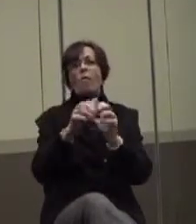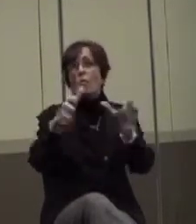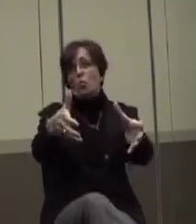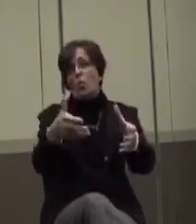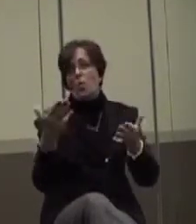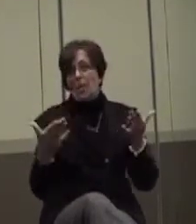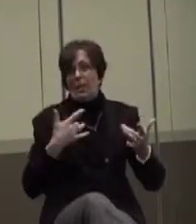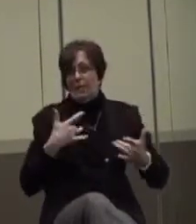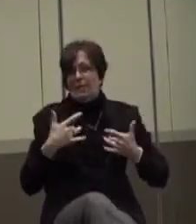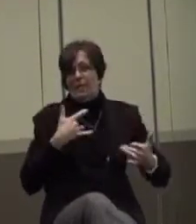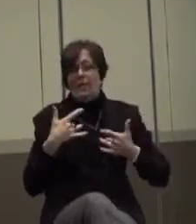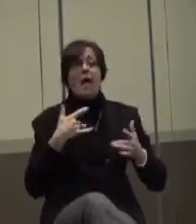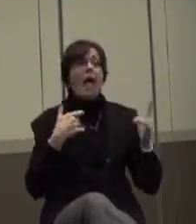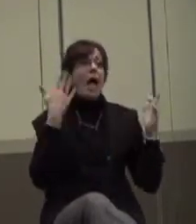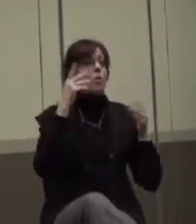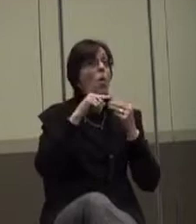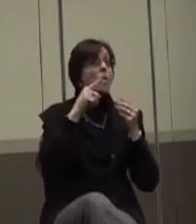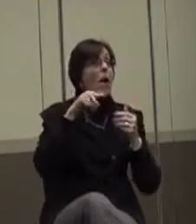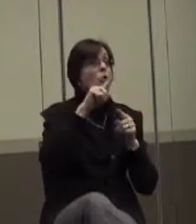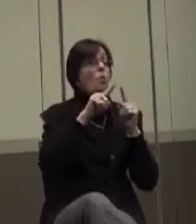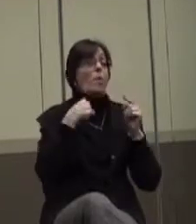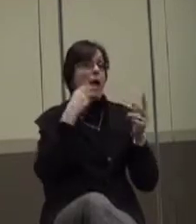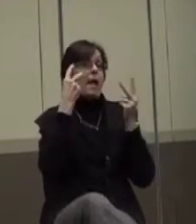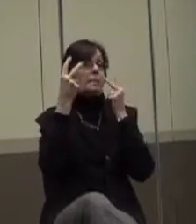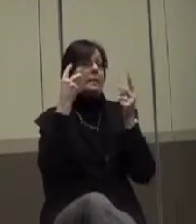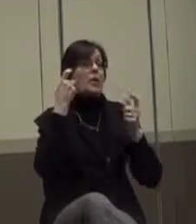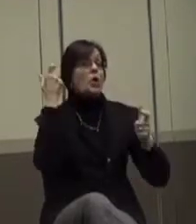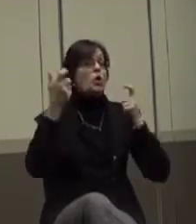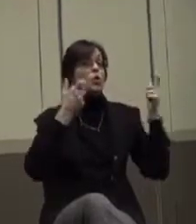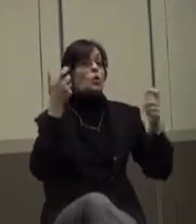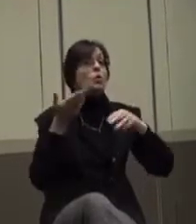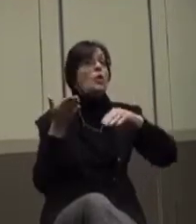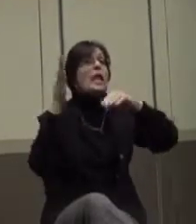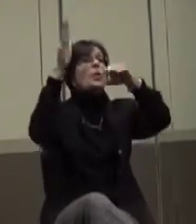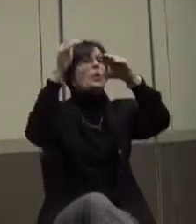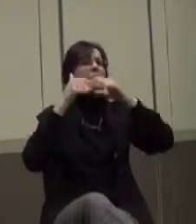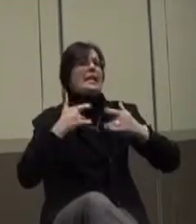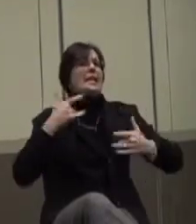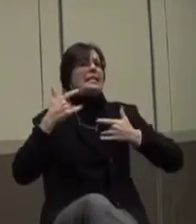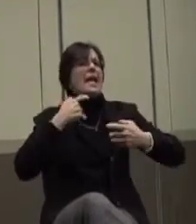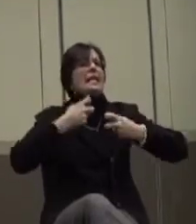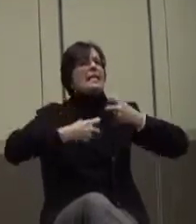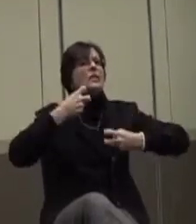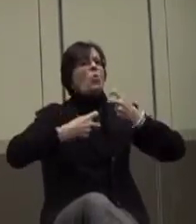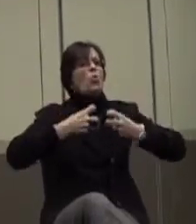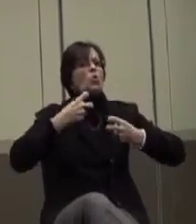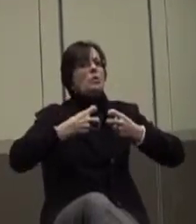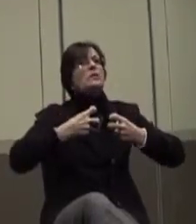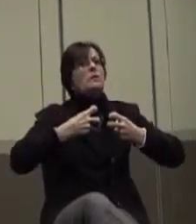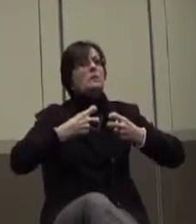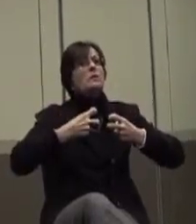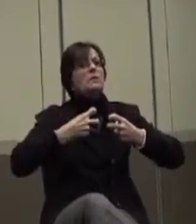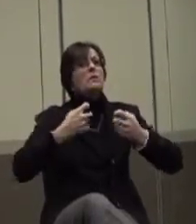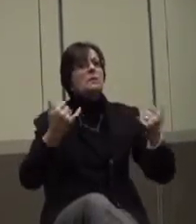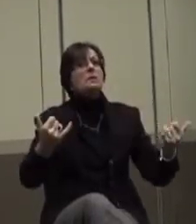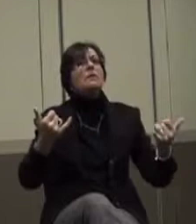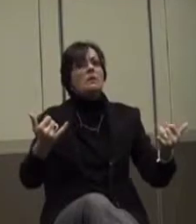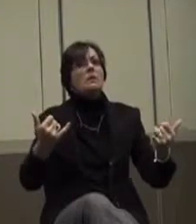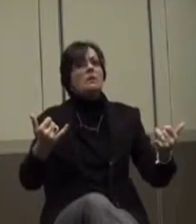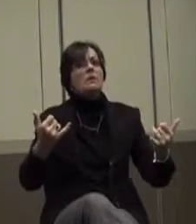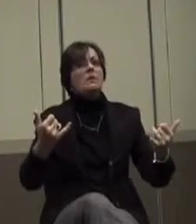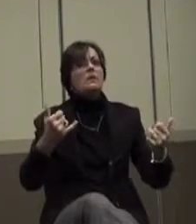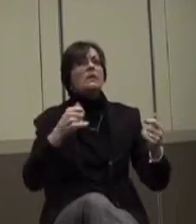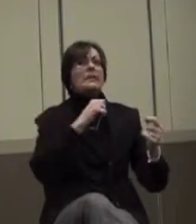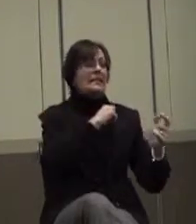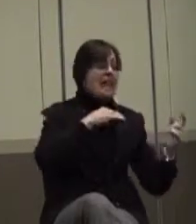right. And I don't know about you guys, I am seeing a huge increase in anxiety disorders in schools. Huge, in staff